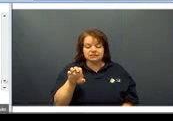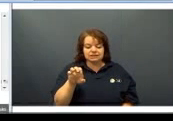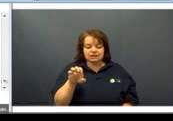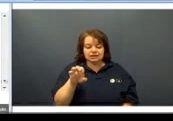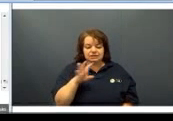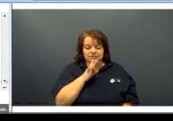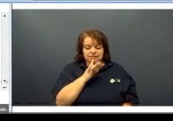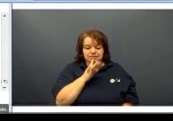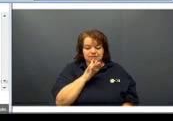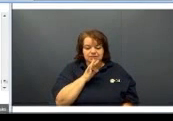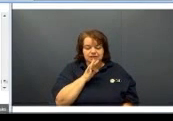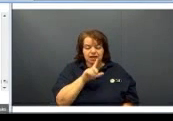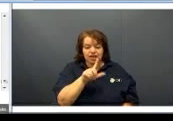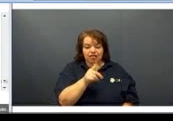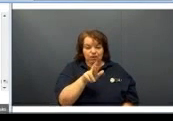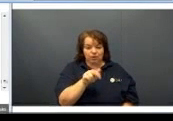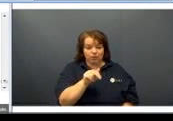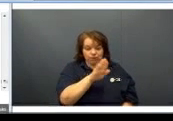We will